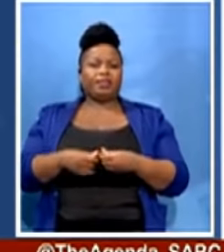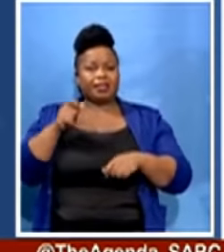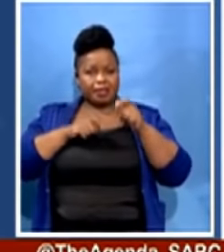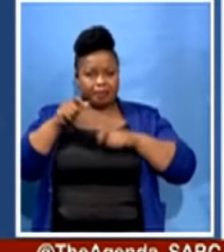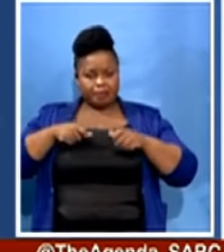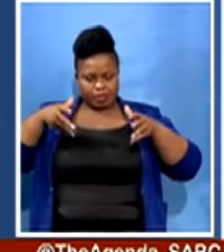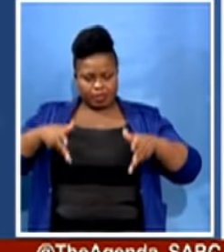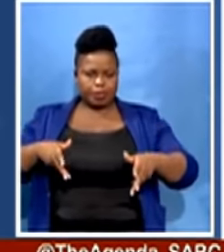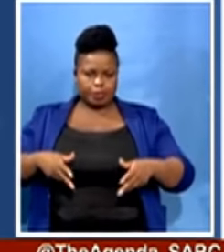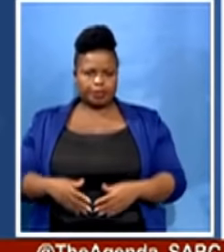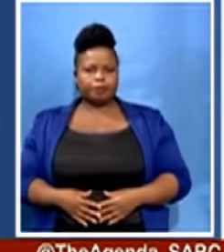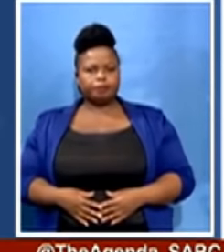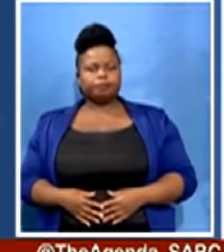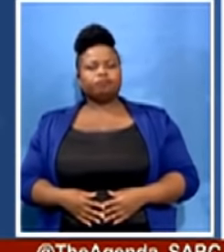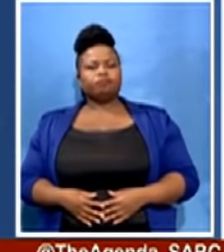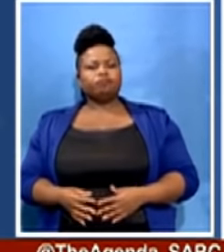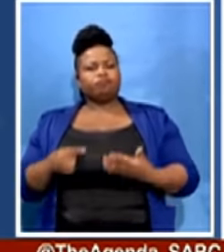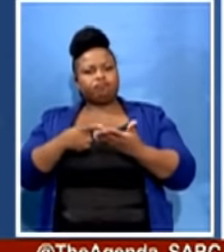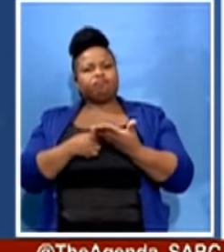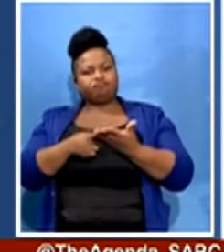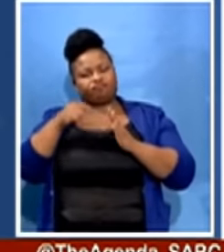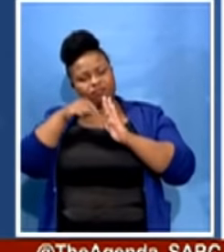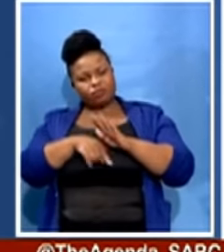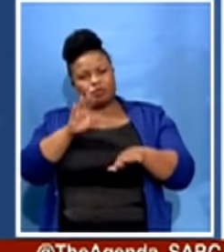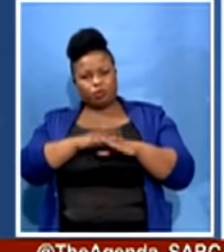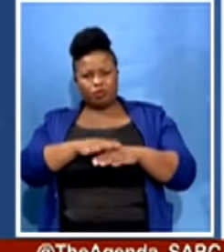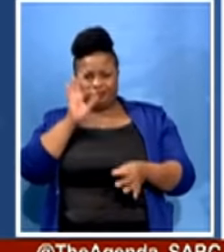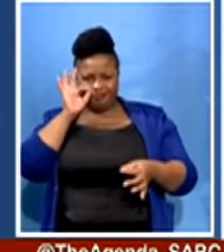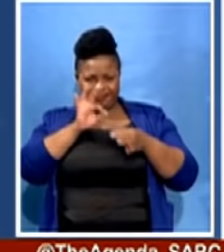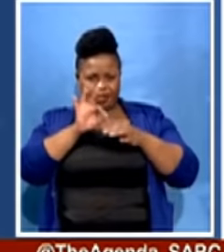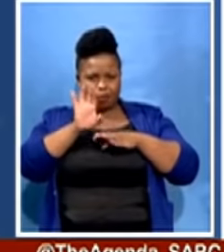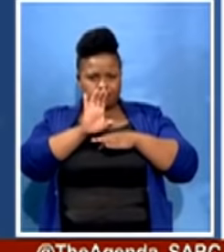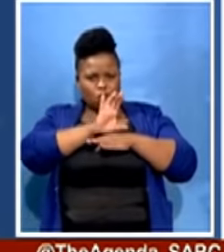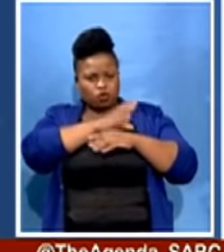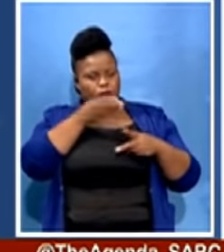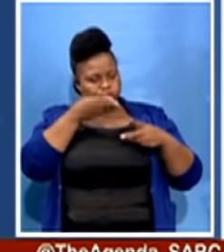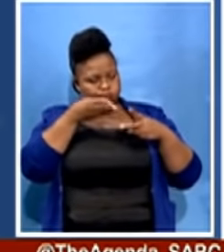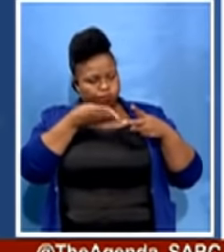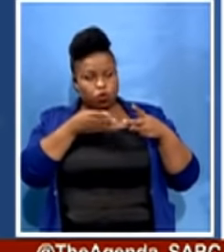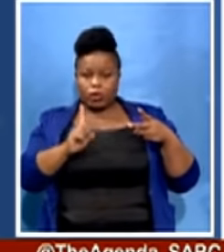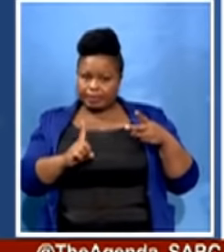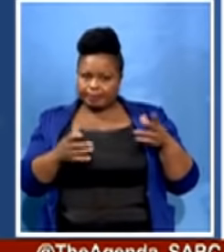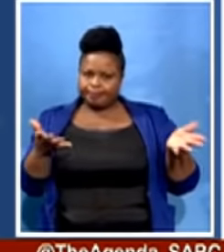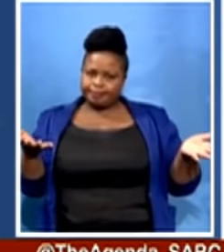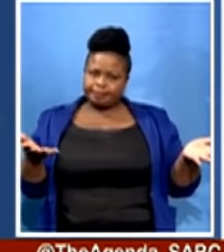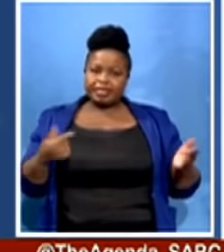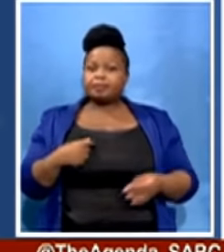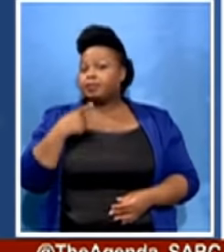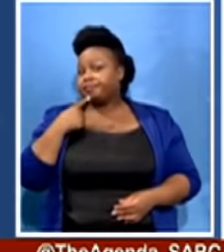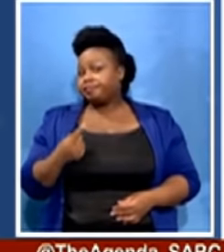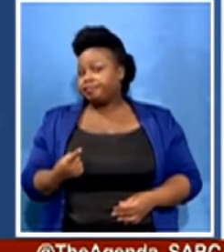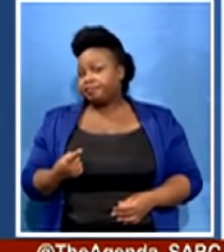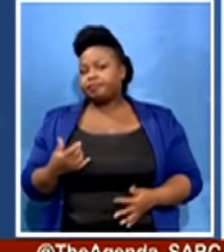about what was exactly in the computers. But right, like I say to you, we take no chances